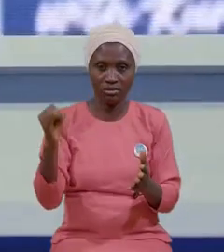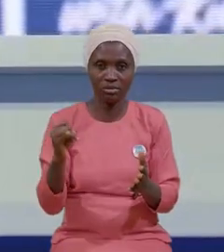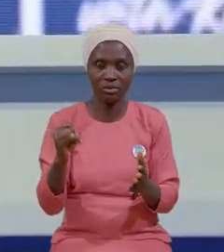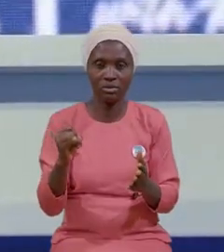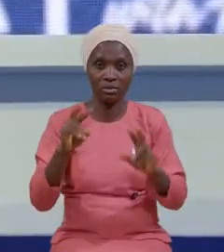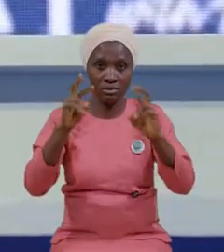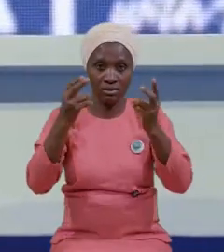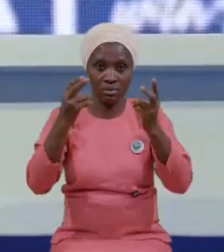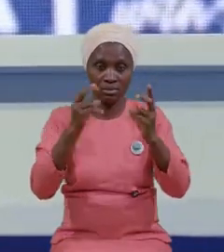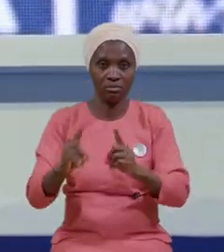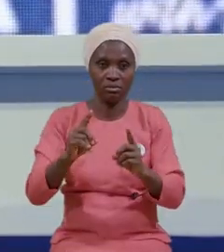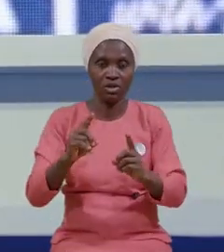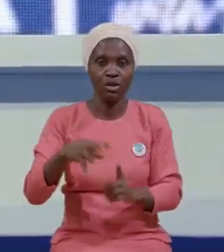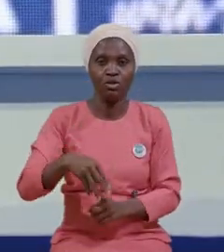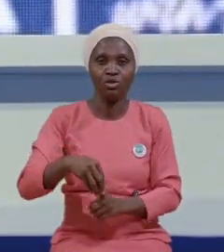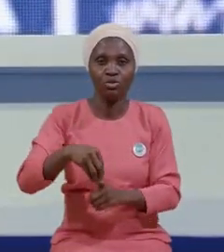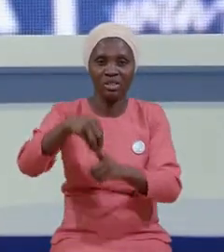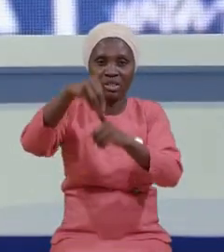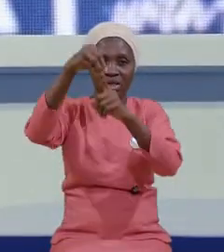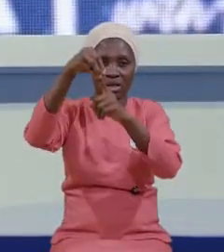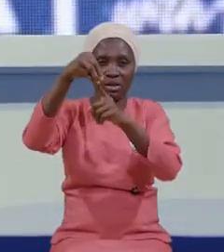through faith in Christ.